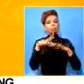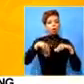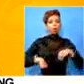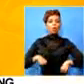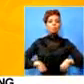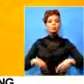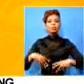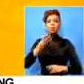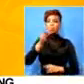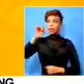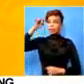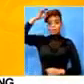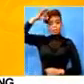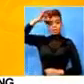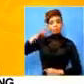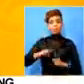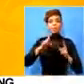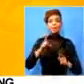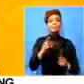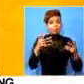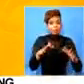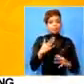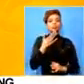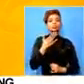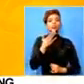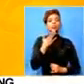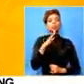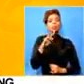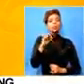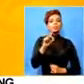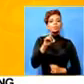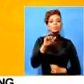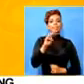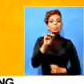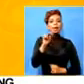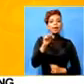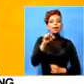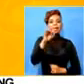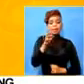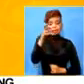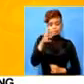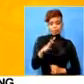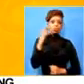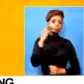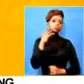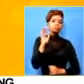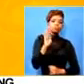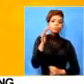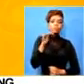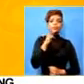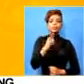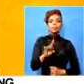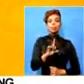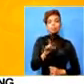Dr Bladen Zimande, the General Secretary of the SACP, said that the party is unhappy about the loan from